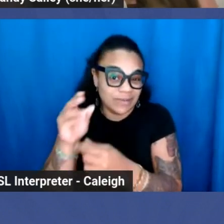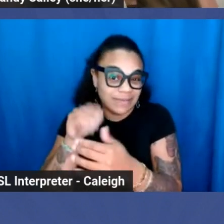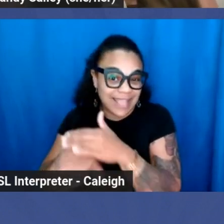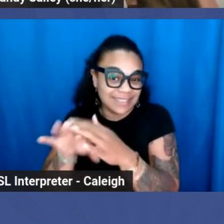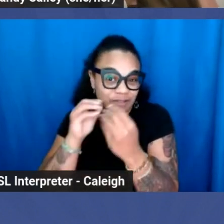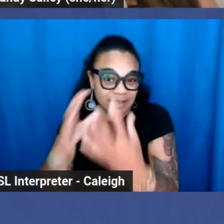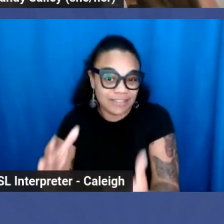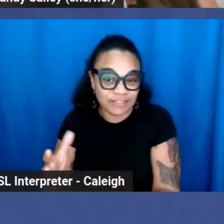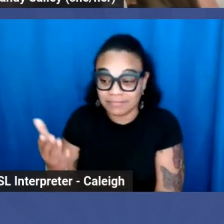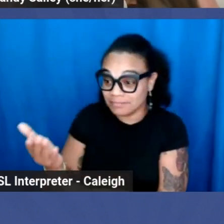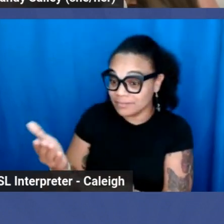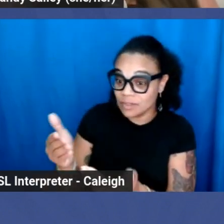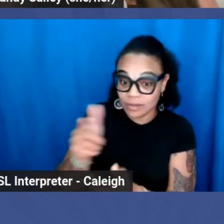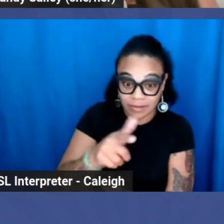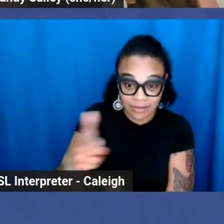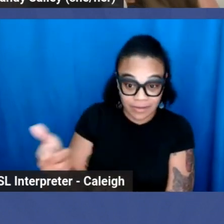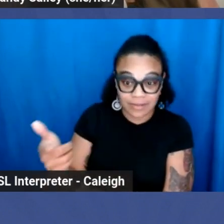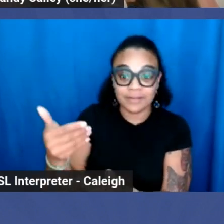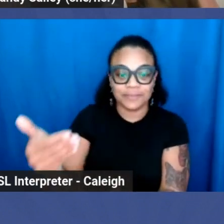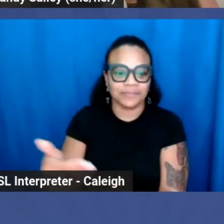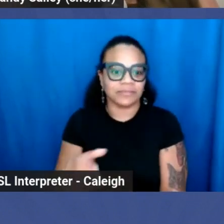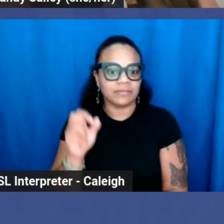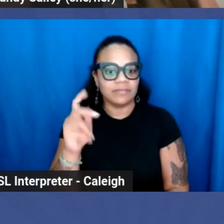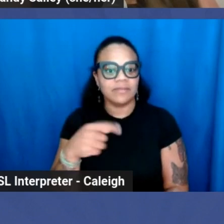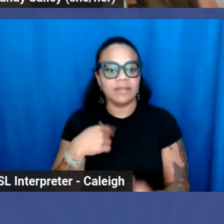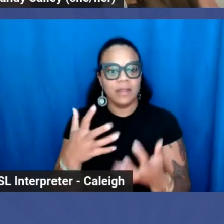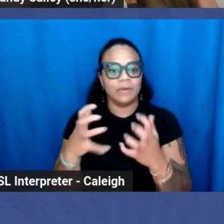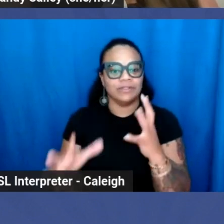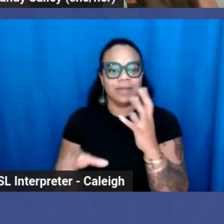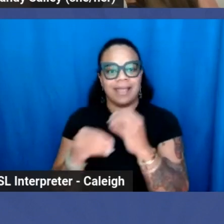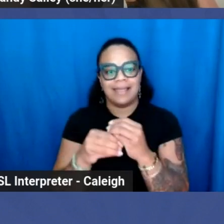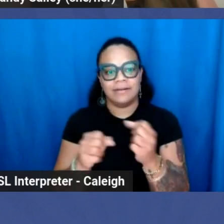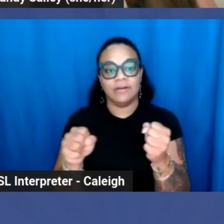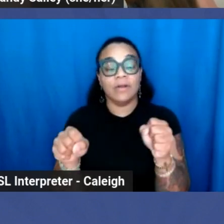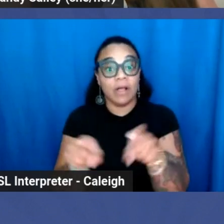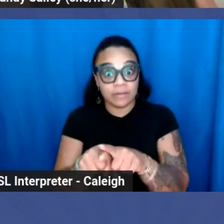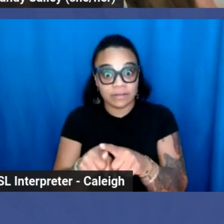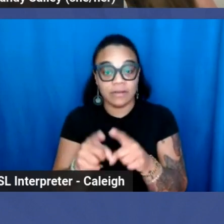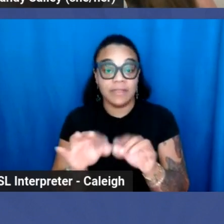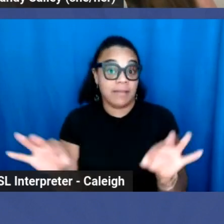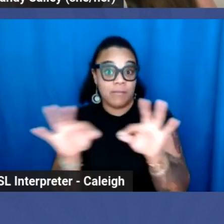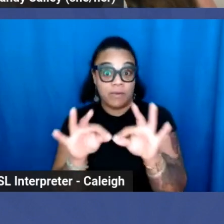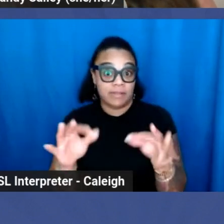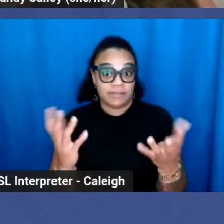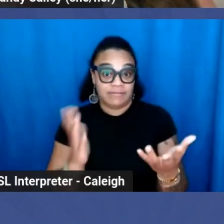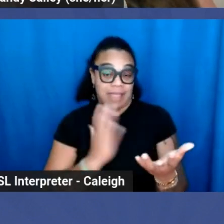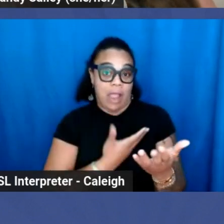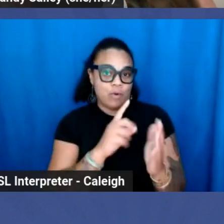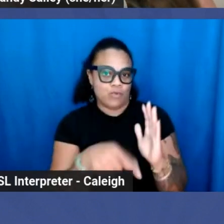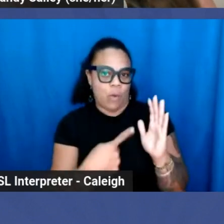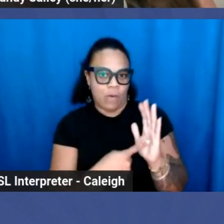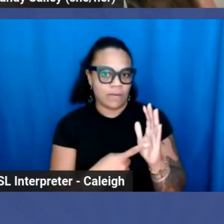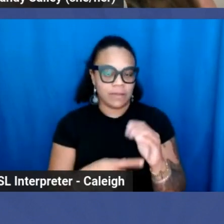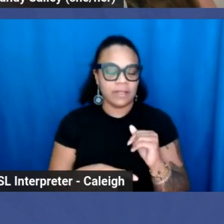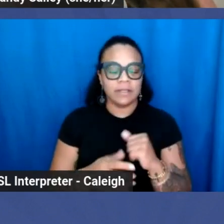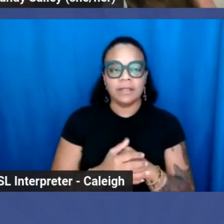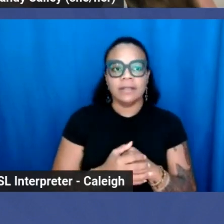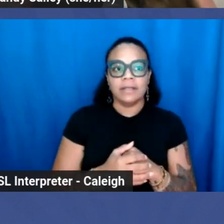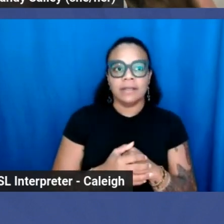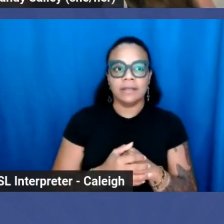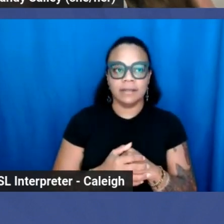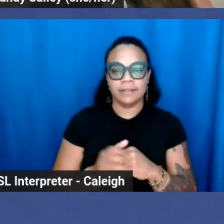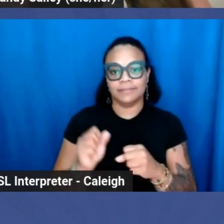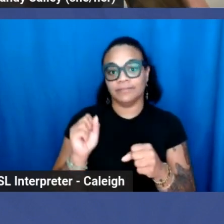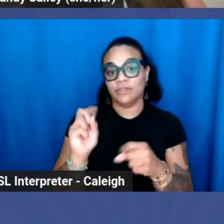Michelle. Sorry. Yeah. Okay, perfect. I just want to add to that also the importance of our roles here, because being on the internet for